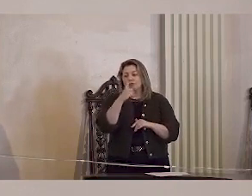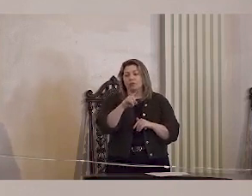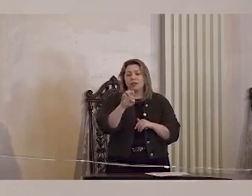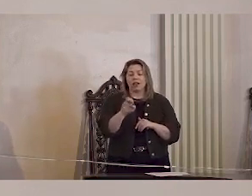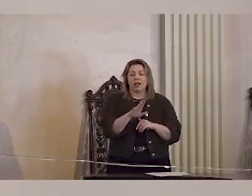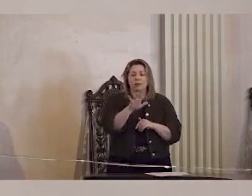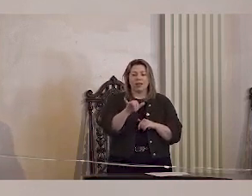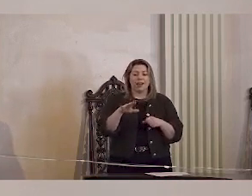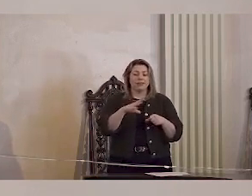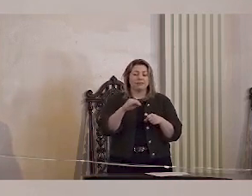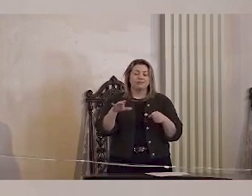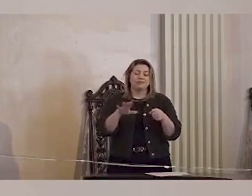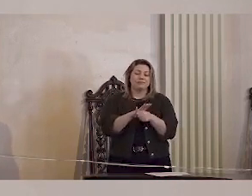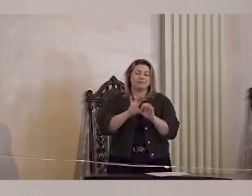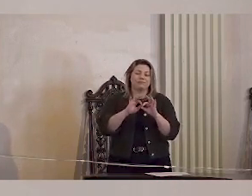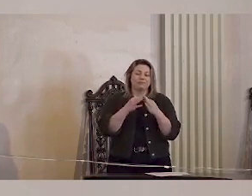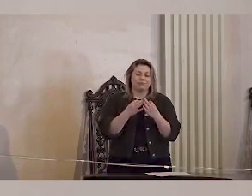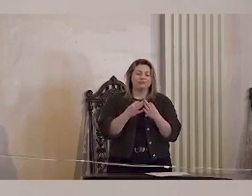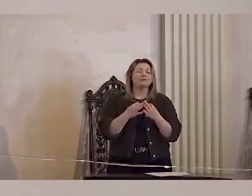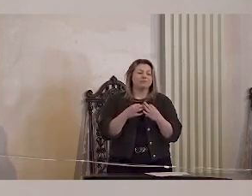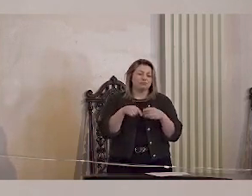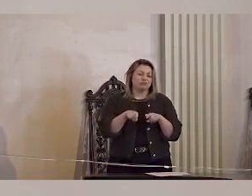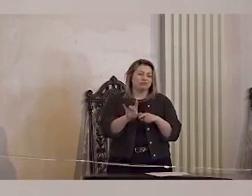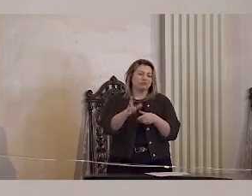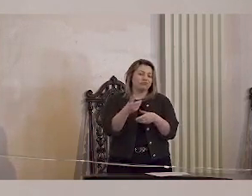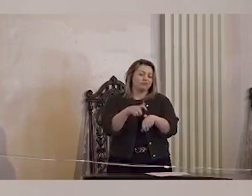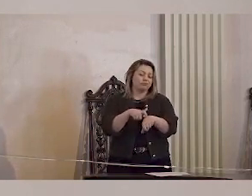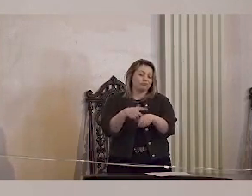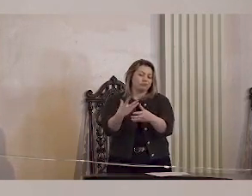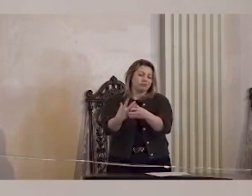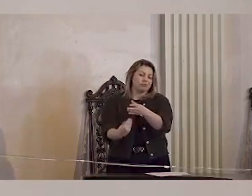Emily and the whole family in this loss.